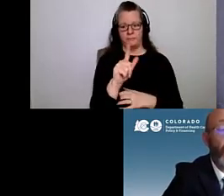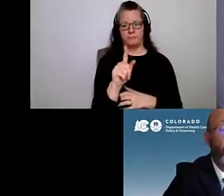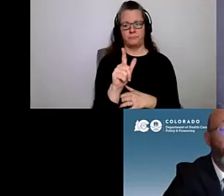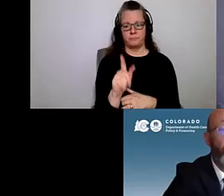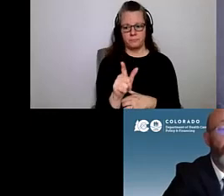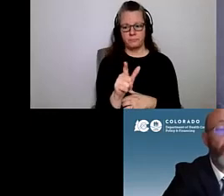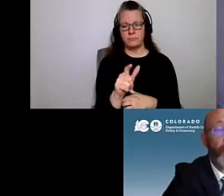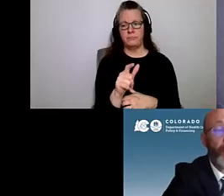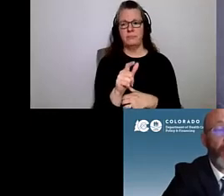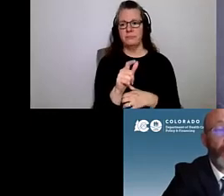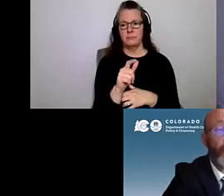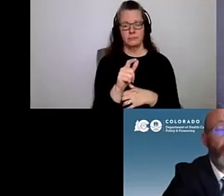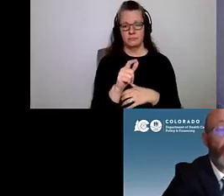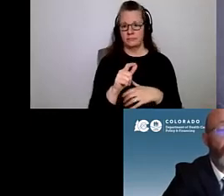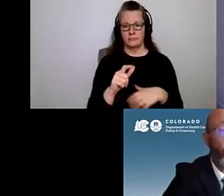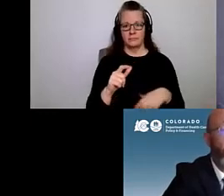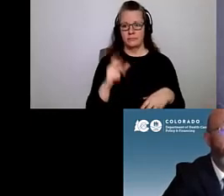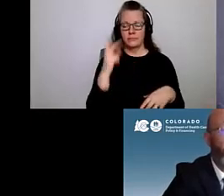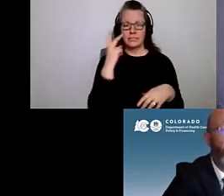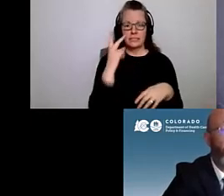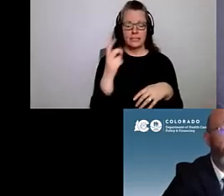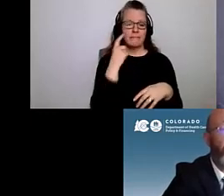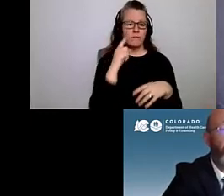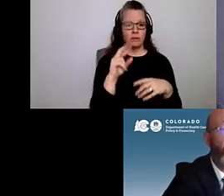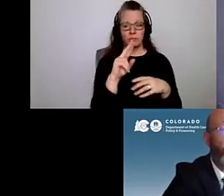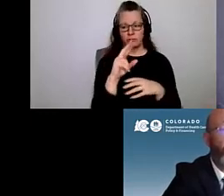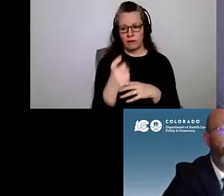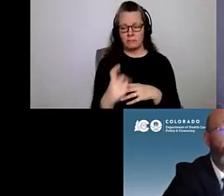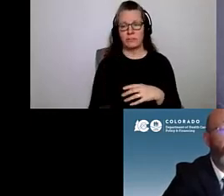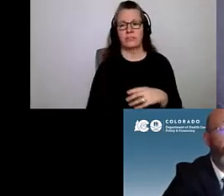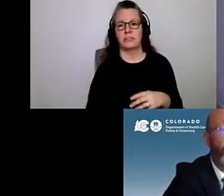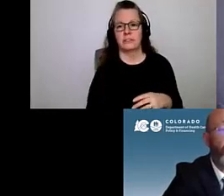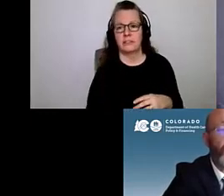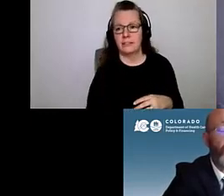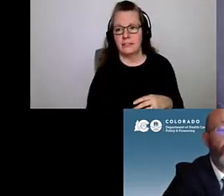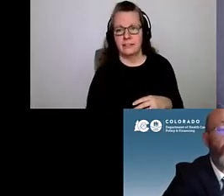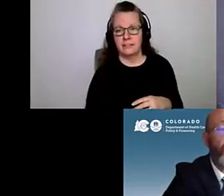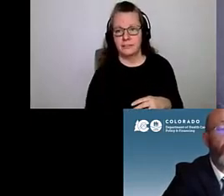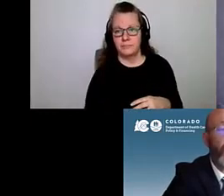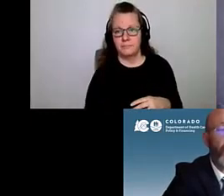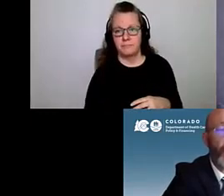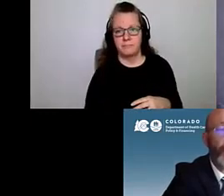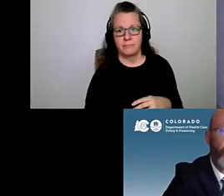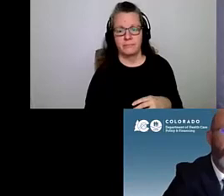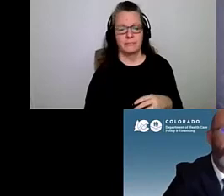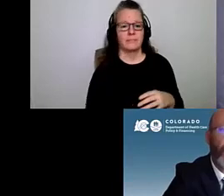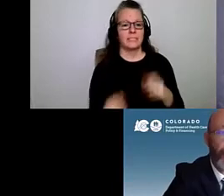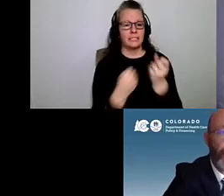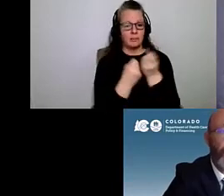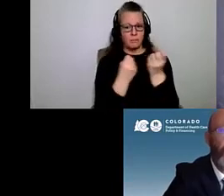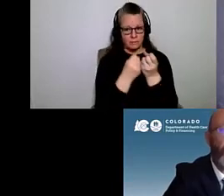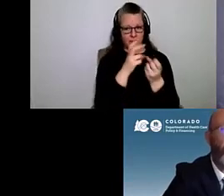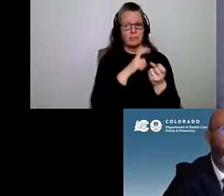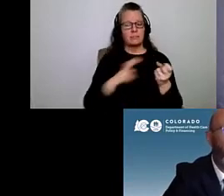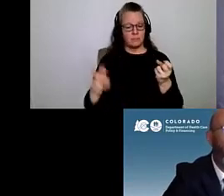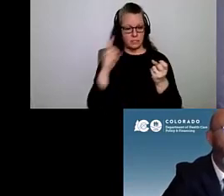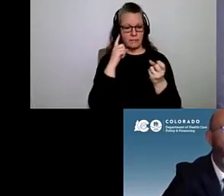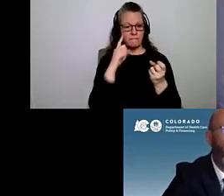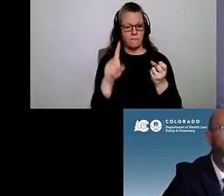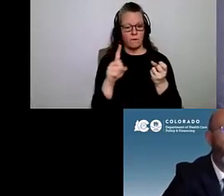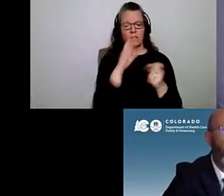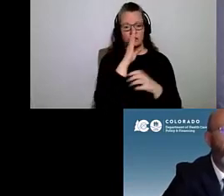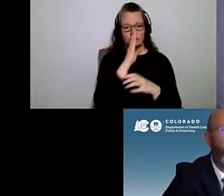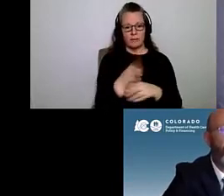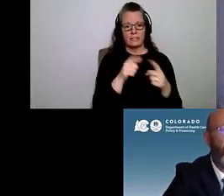real-time cost information with prescribers. It supports the transmission of electronic prescriptions directly to pharmacies.